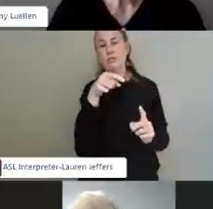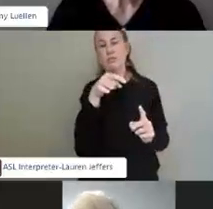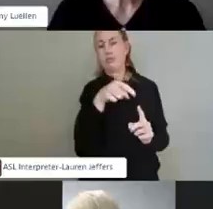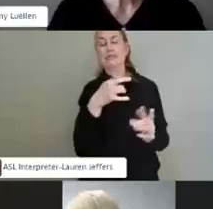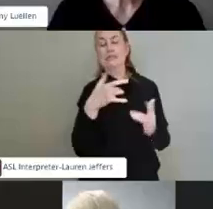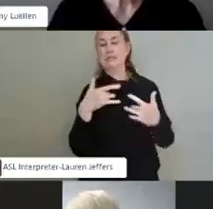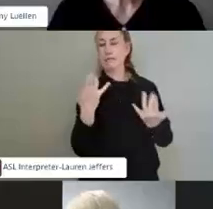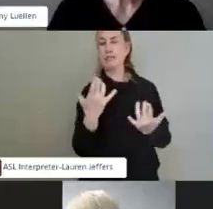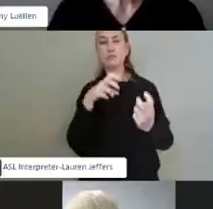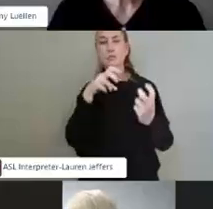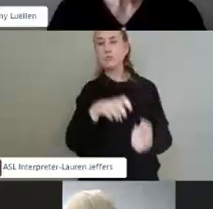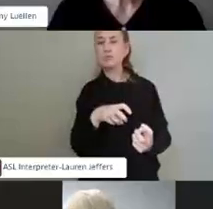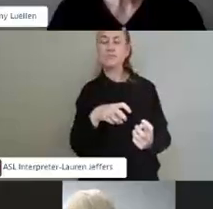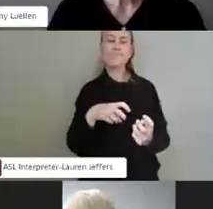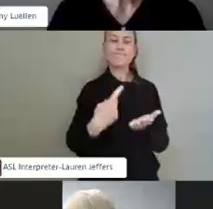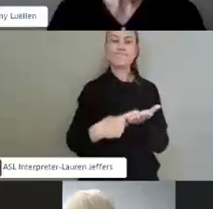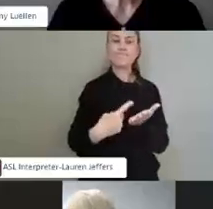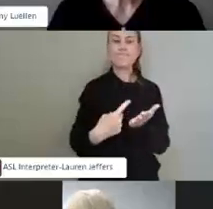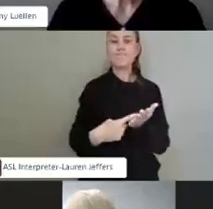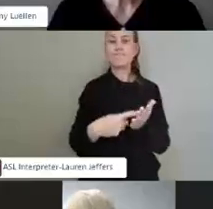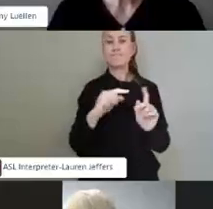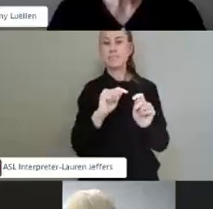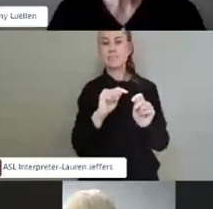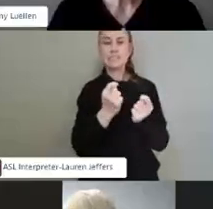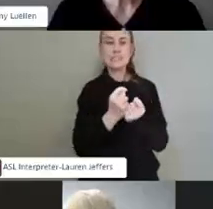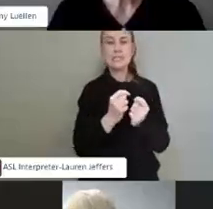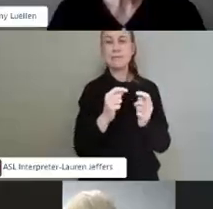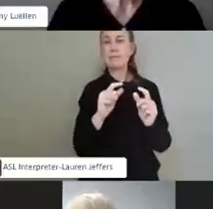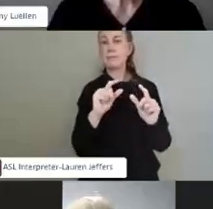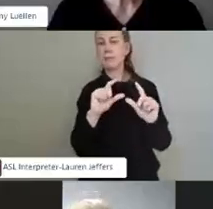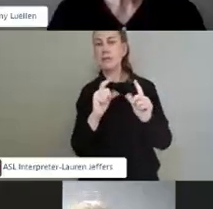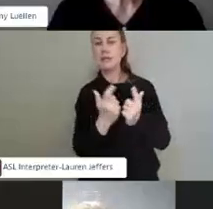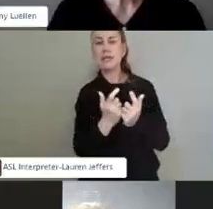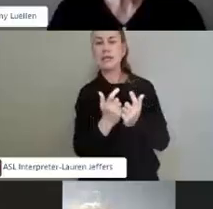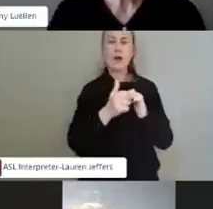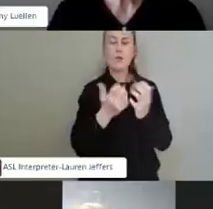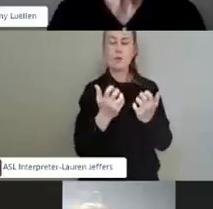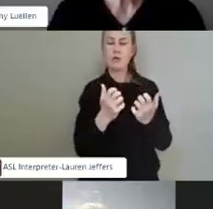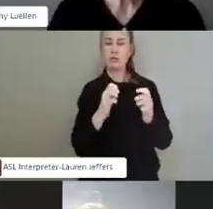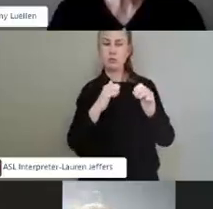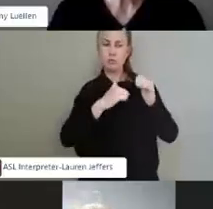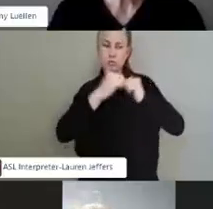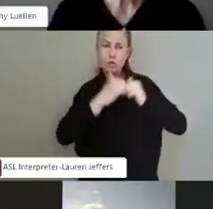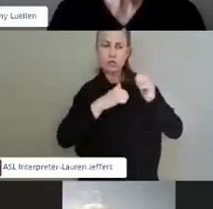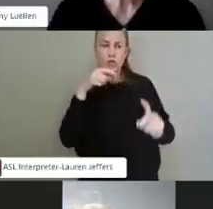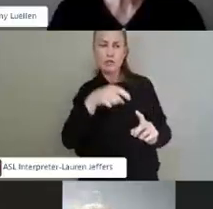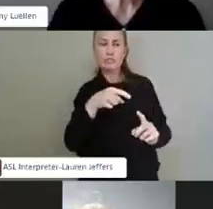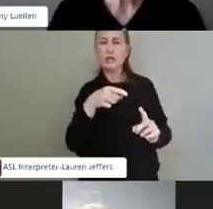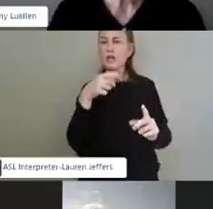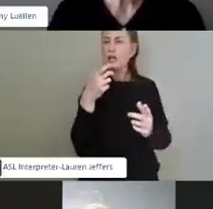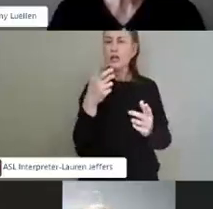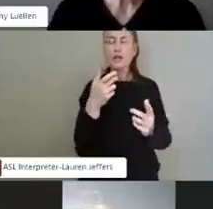down and talking to the team at the league about how we wanted to structure this, our goal was to have probably anywhere